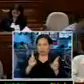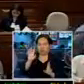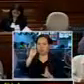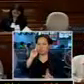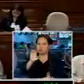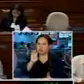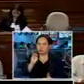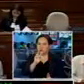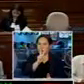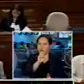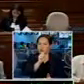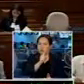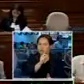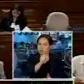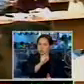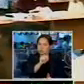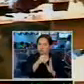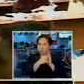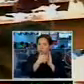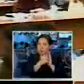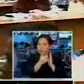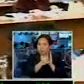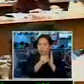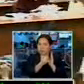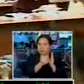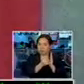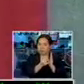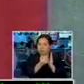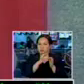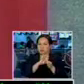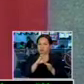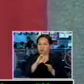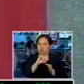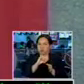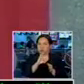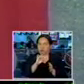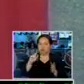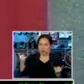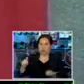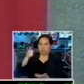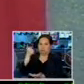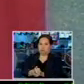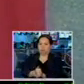December 14, 2011 Journal of this court is hereby approved.